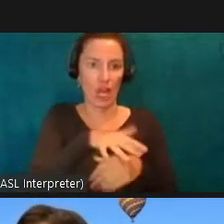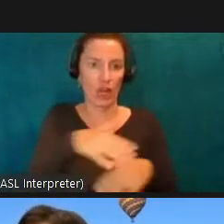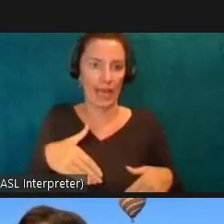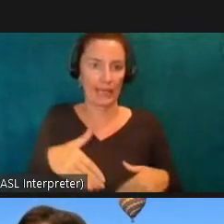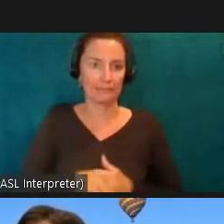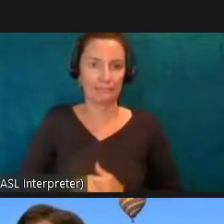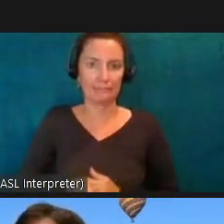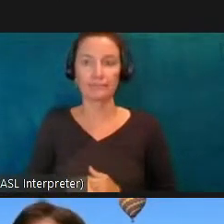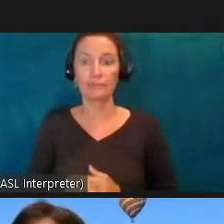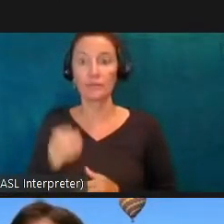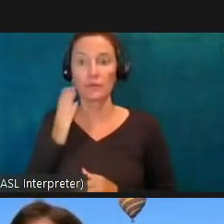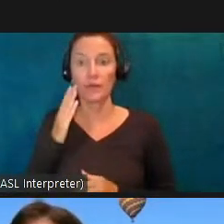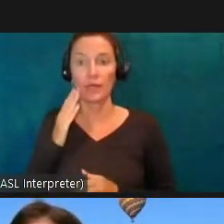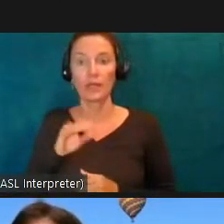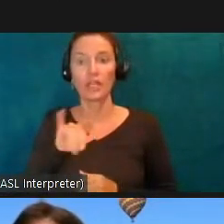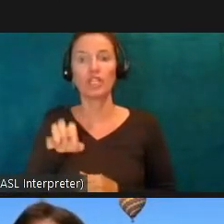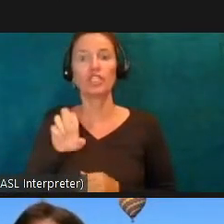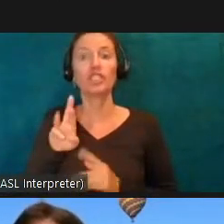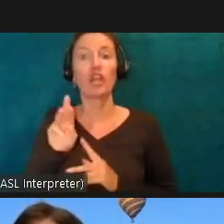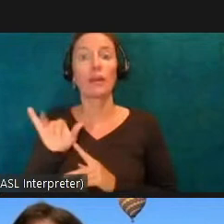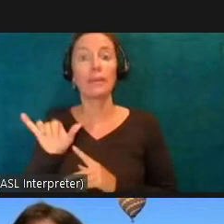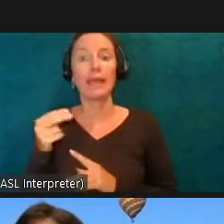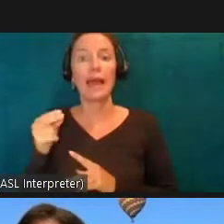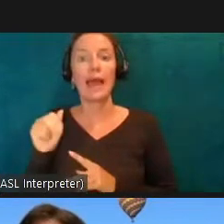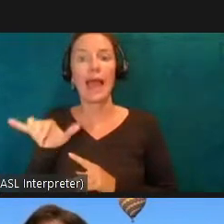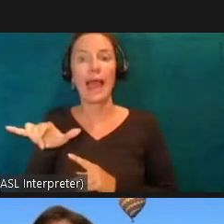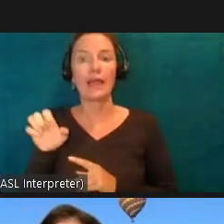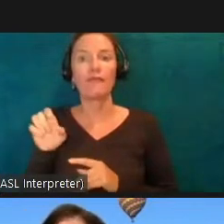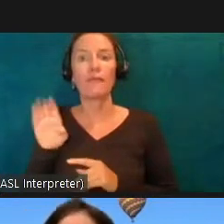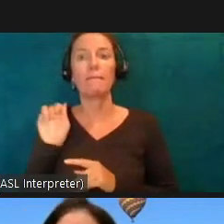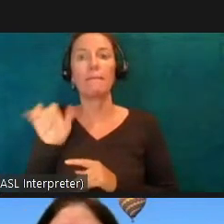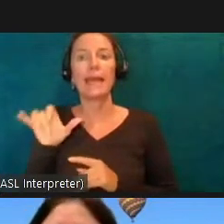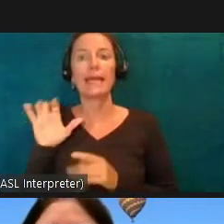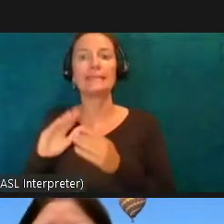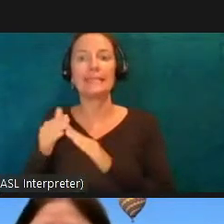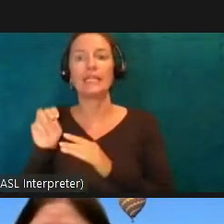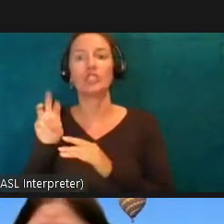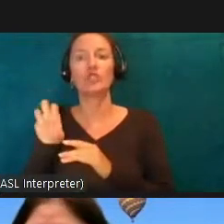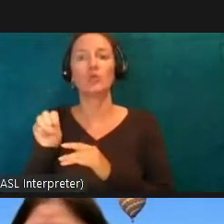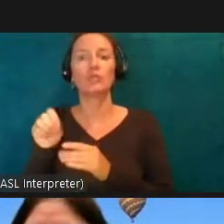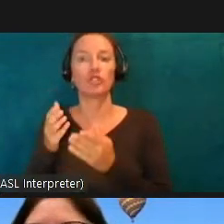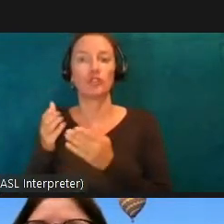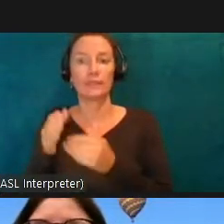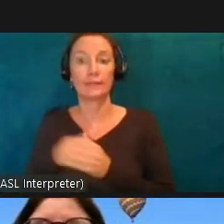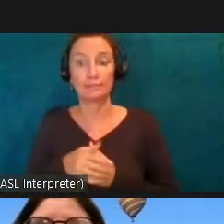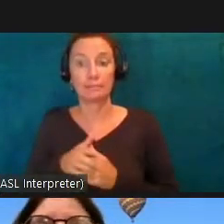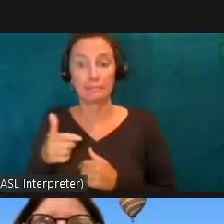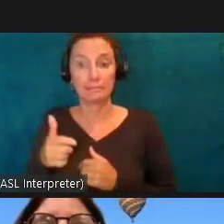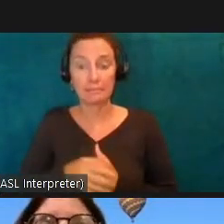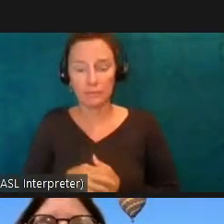thank you. Let's go to Jeremy Hay from Bay City News Service. Jeremy?